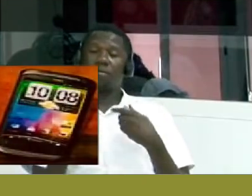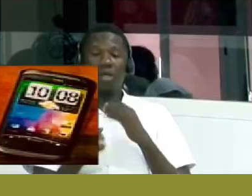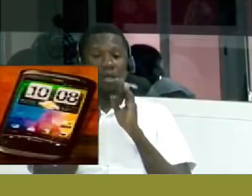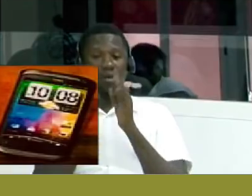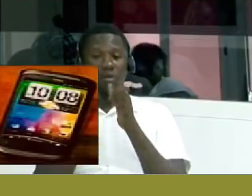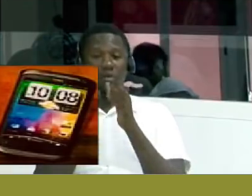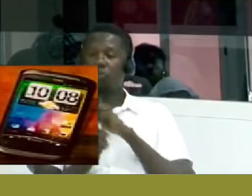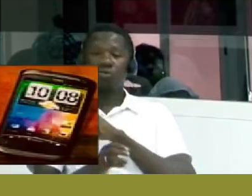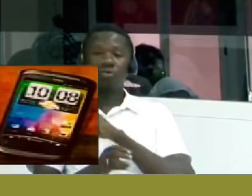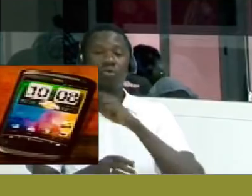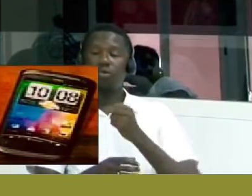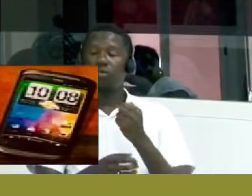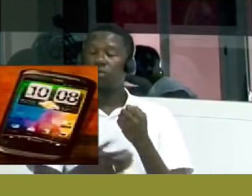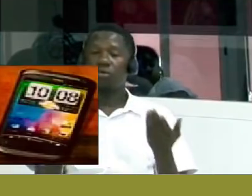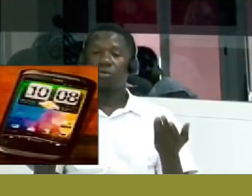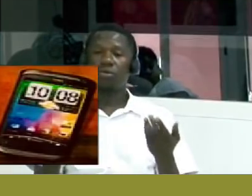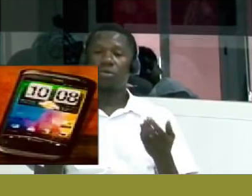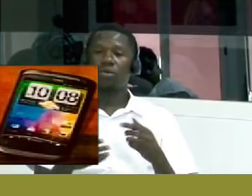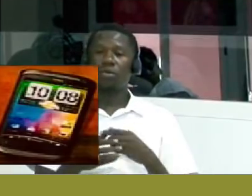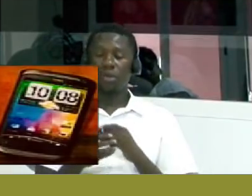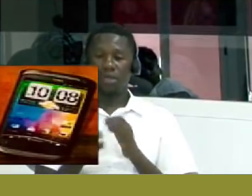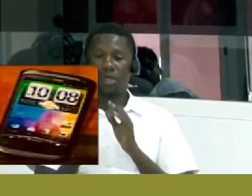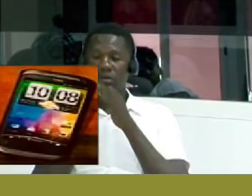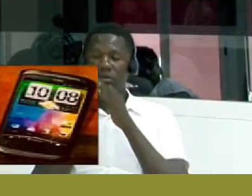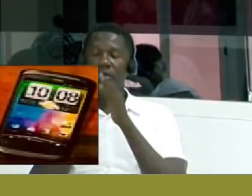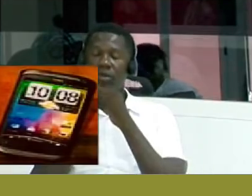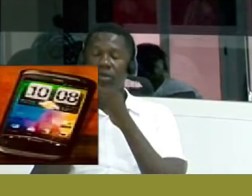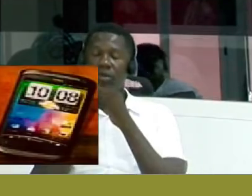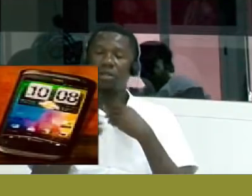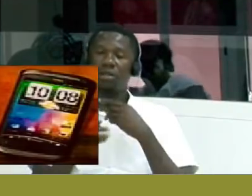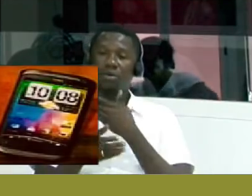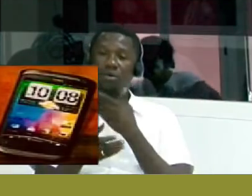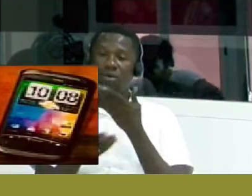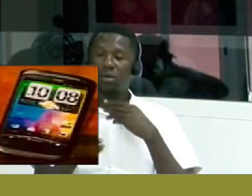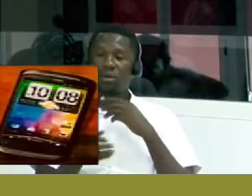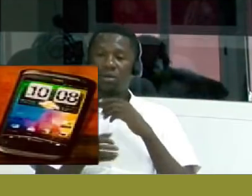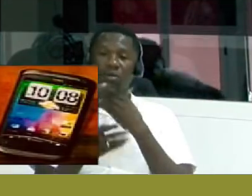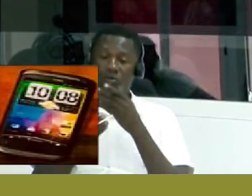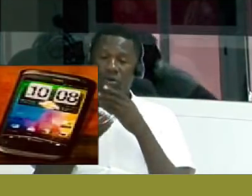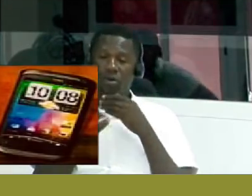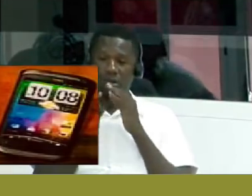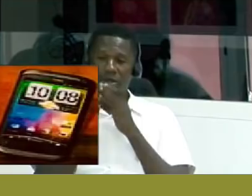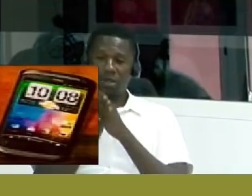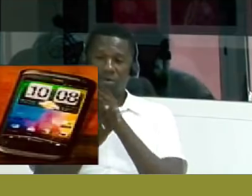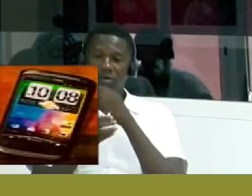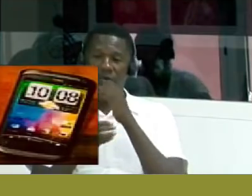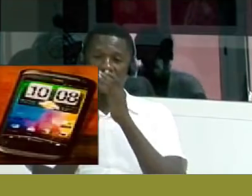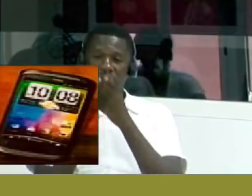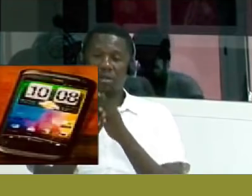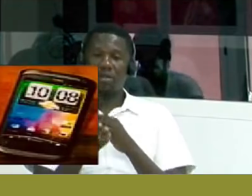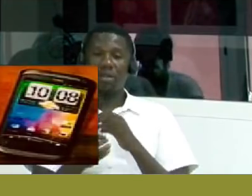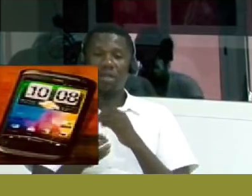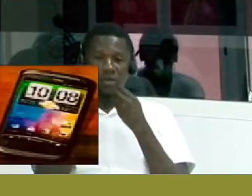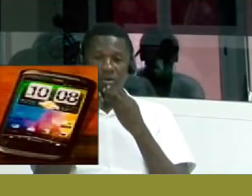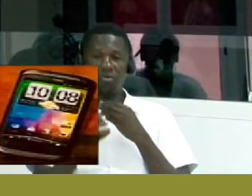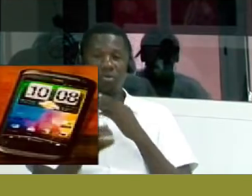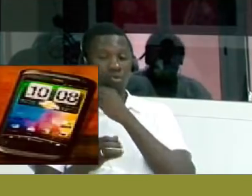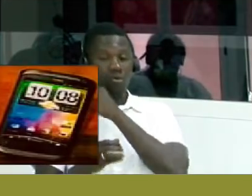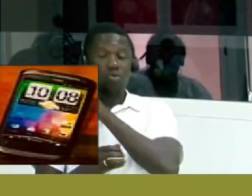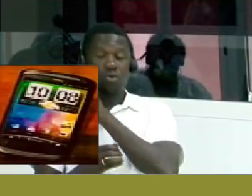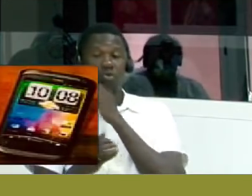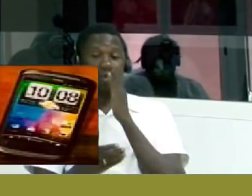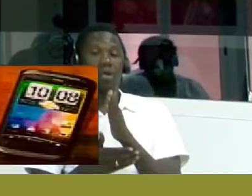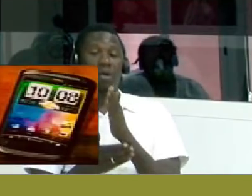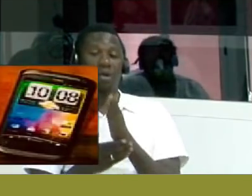it. And I gave him the circumstances that led to me saying that. And he said to me, boss, you are right. You are very right. I said,